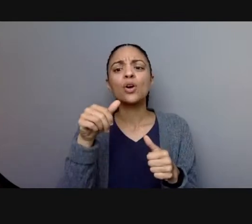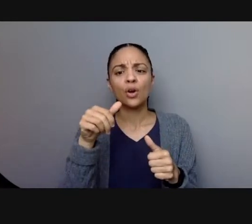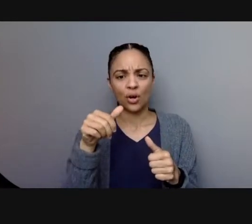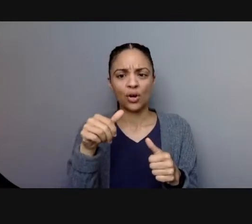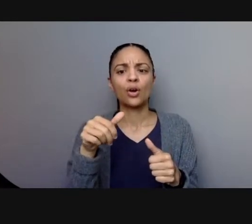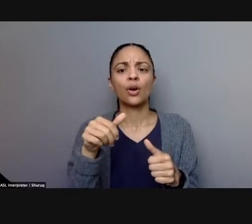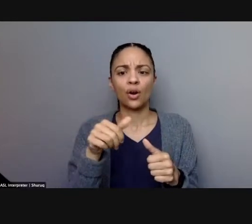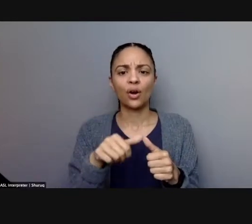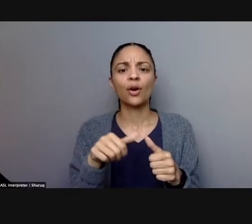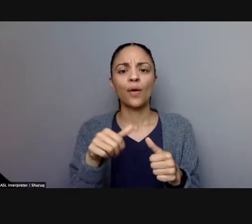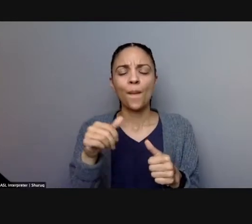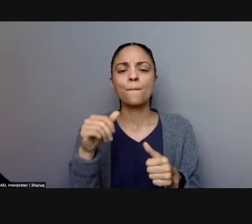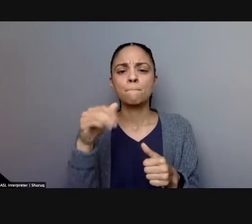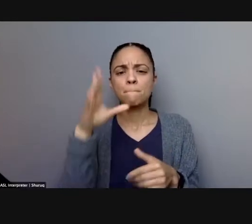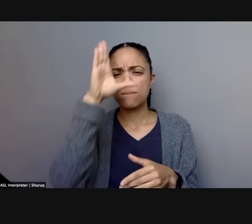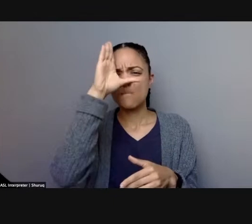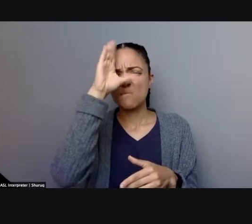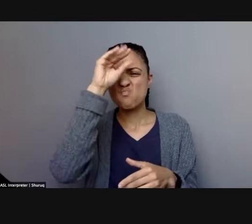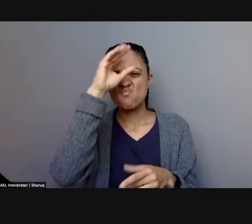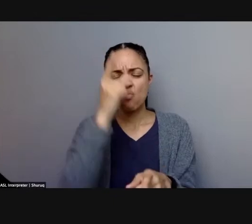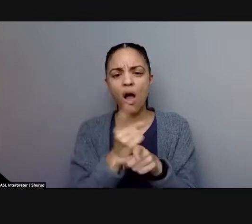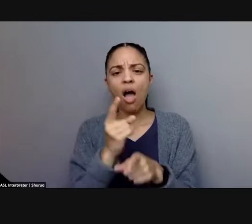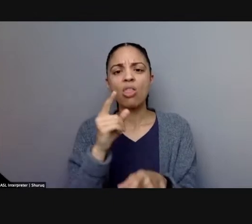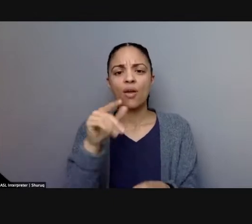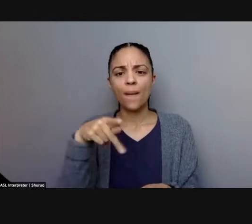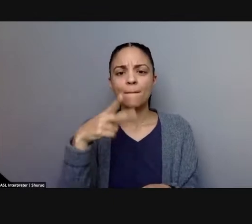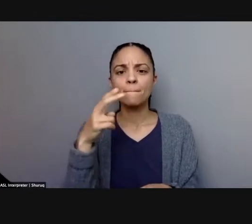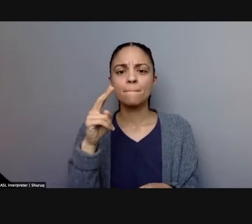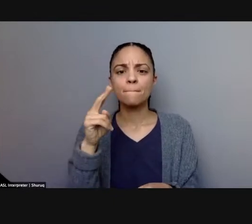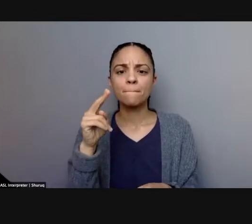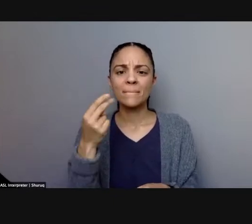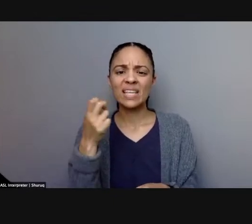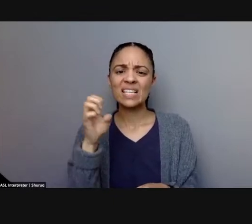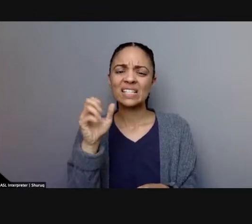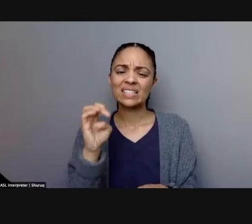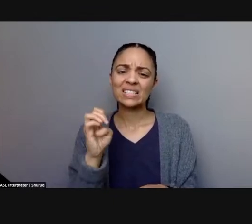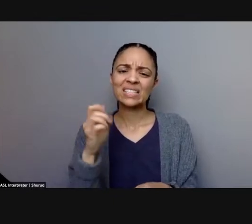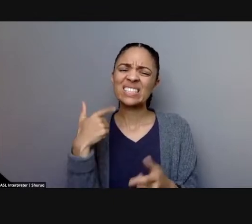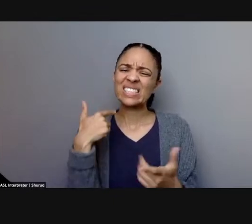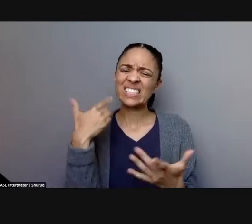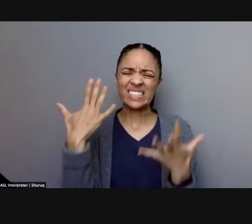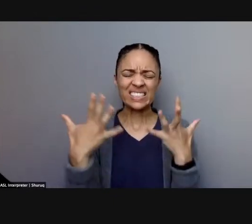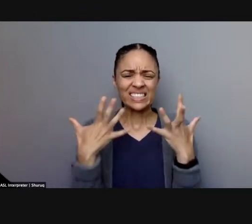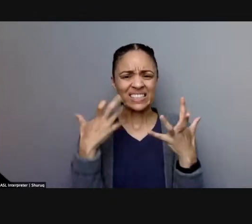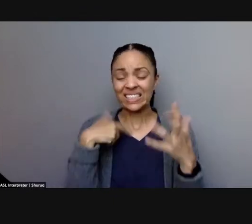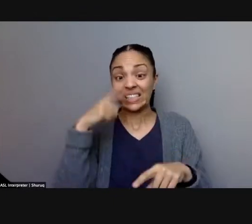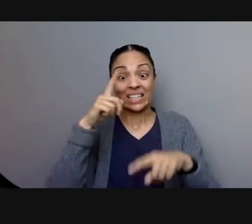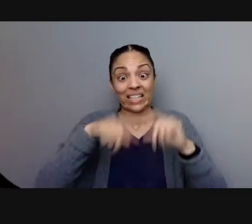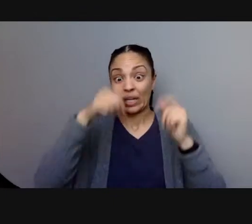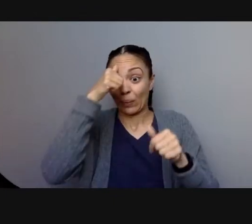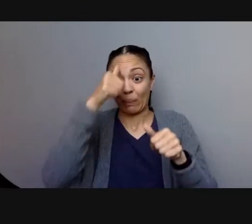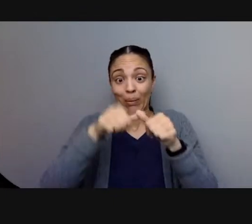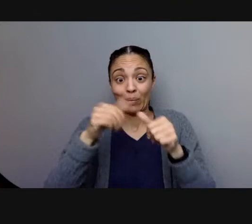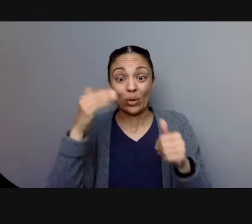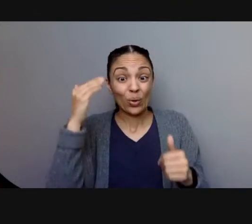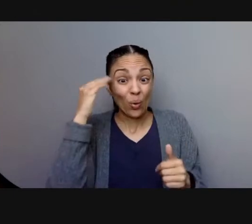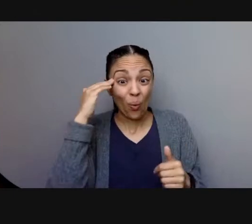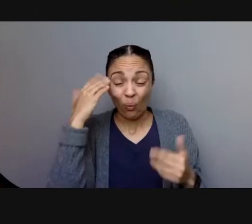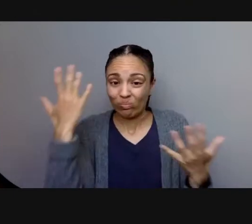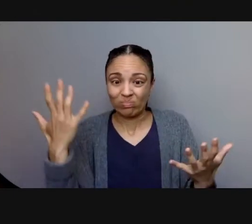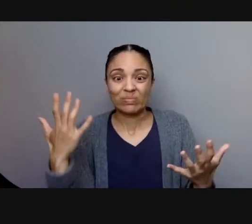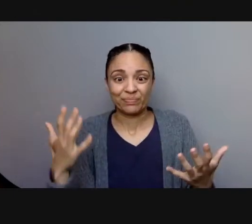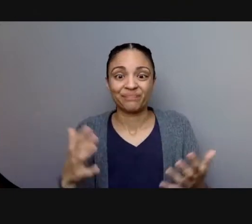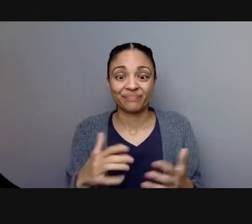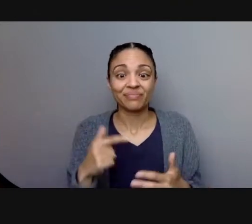know, right? Rennie will pop up and probably know. Rennie will remember stuff I can't even imagine. You know what the crazy part is? I'm in